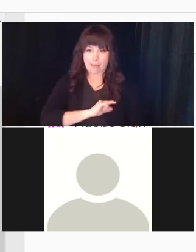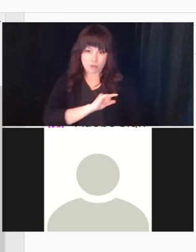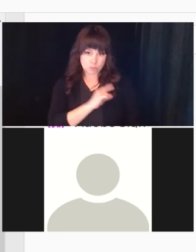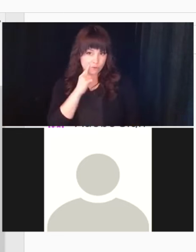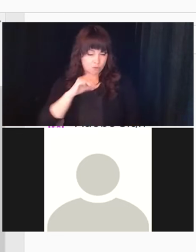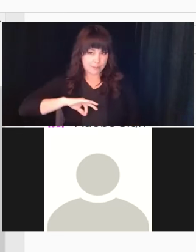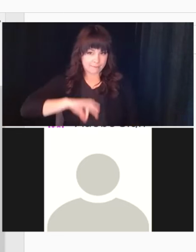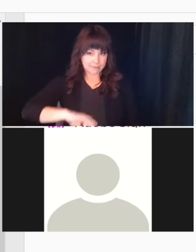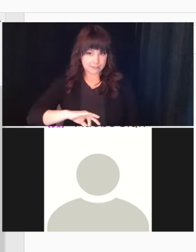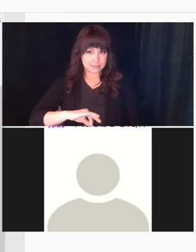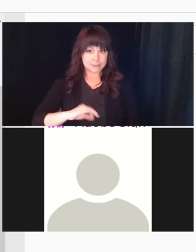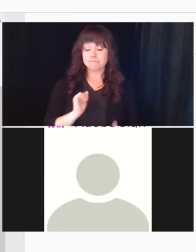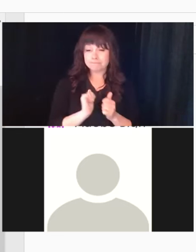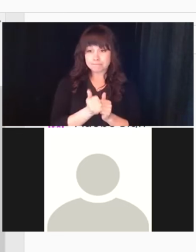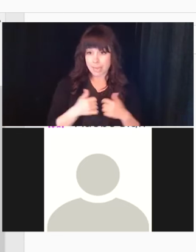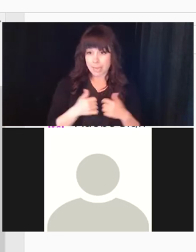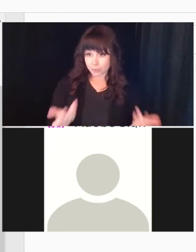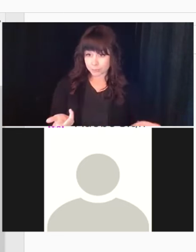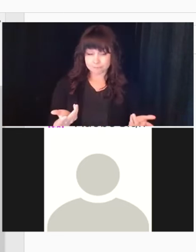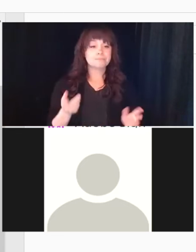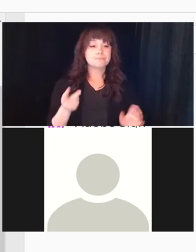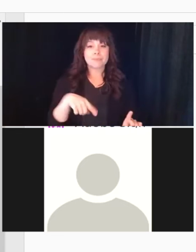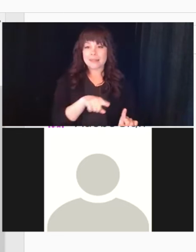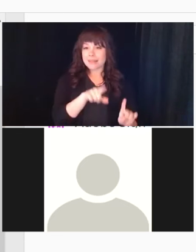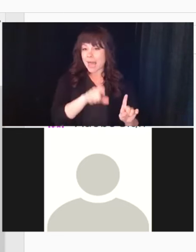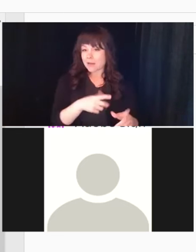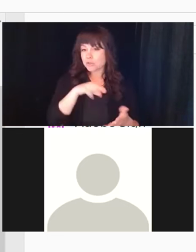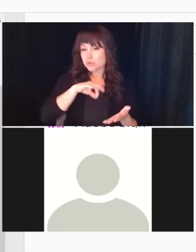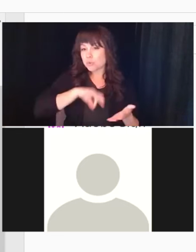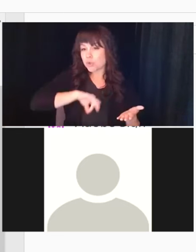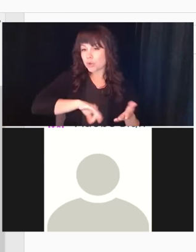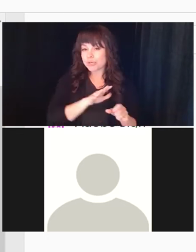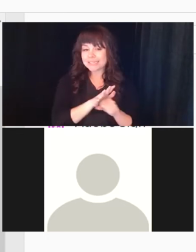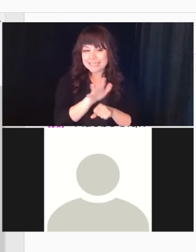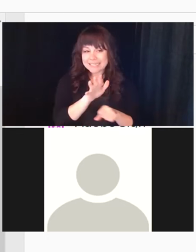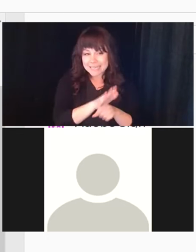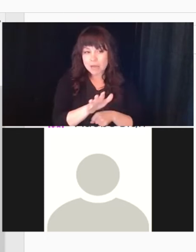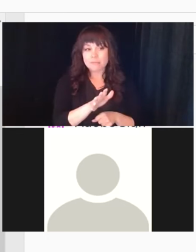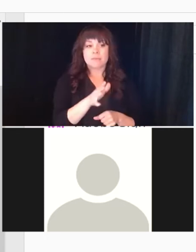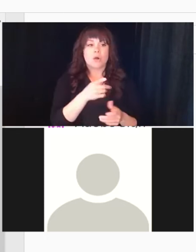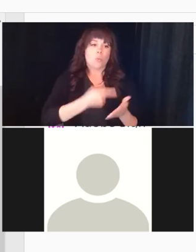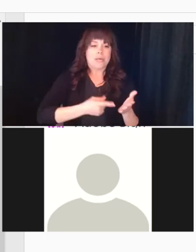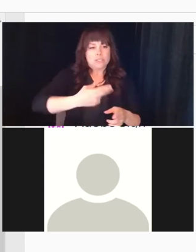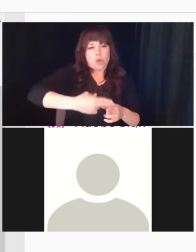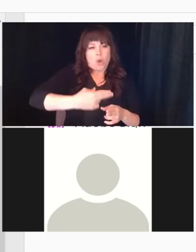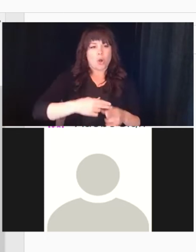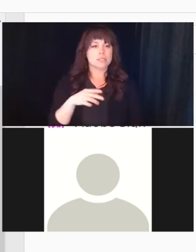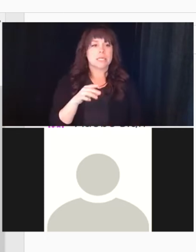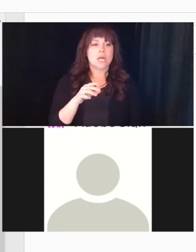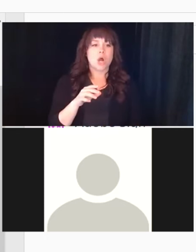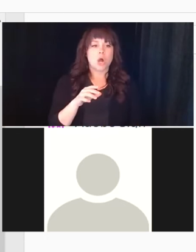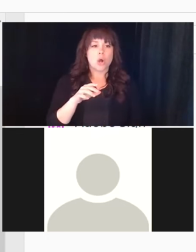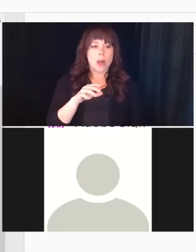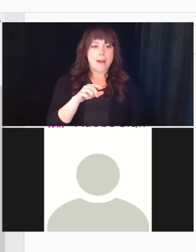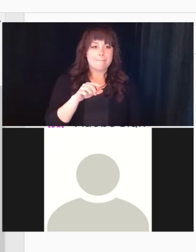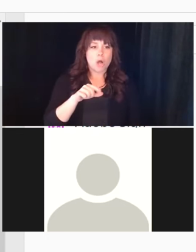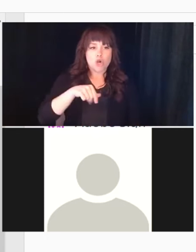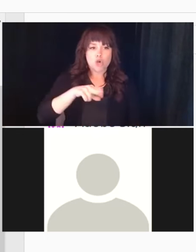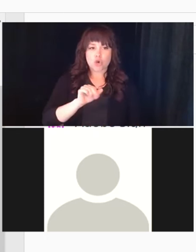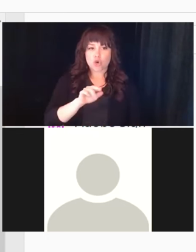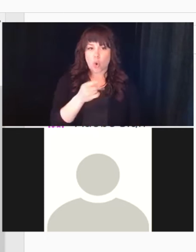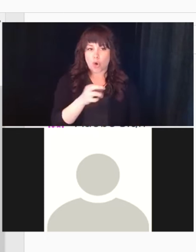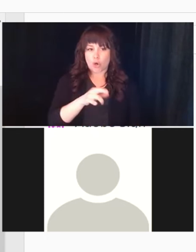they have to earn what Social Security calls enough quarters of coverage. So the way